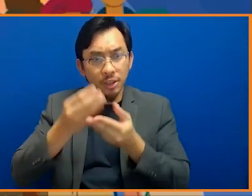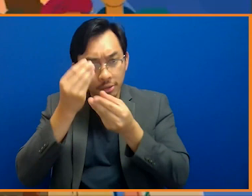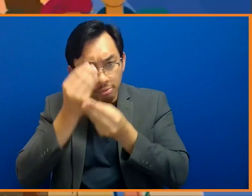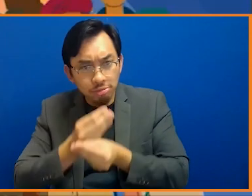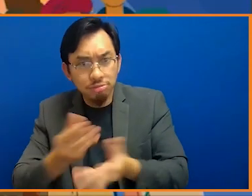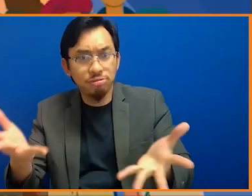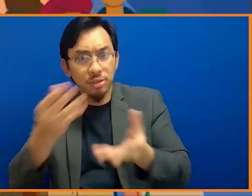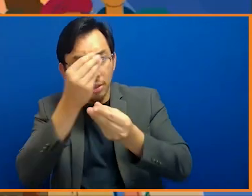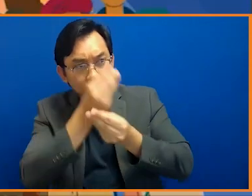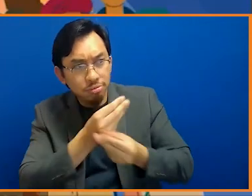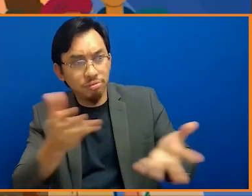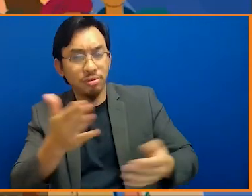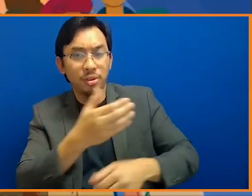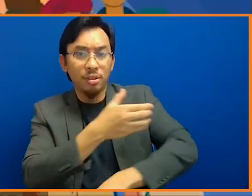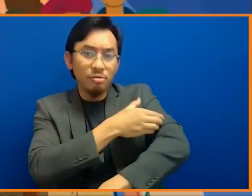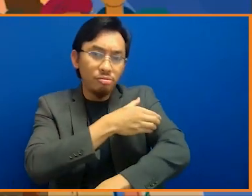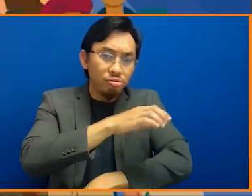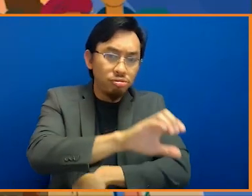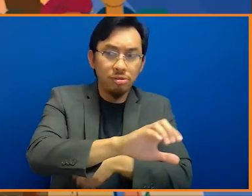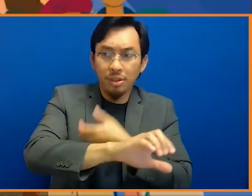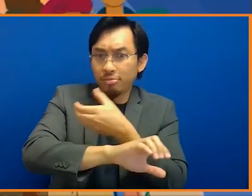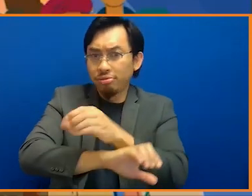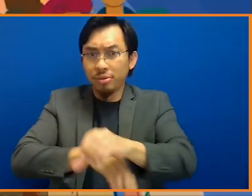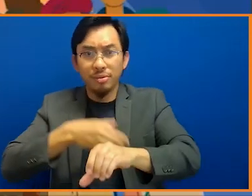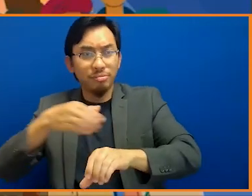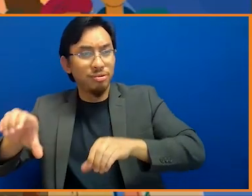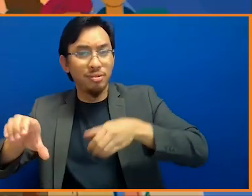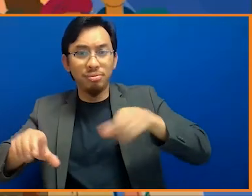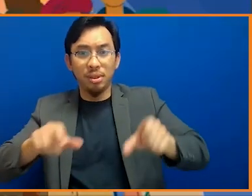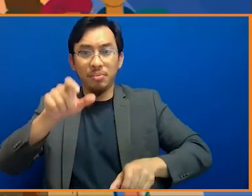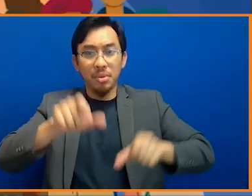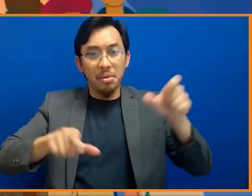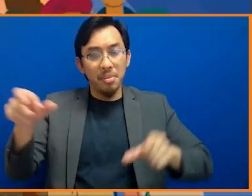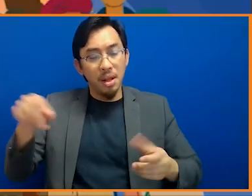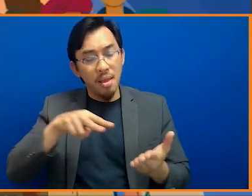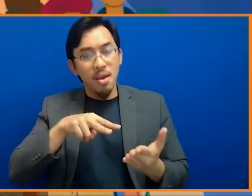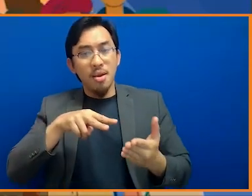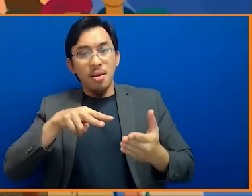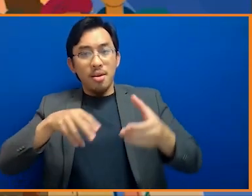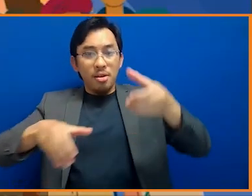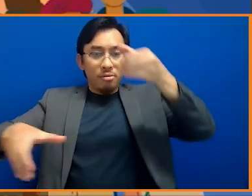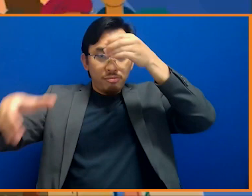Nah, so the youth empowerment or the youth